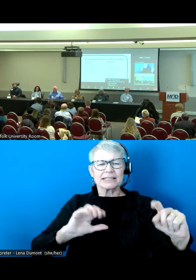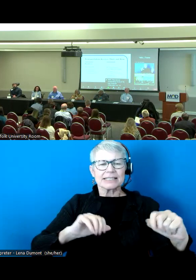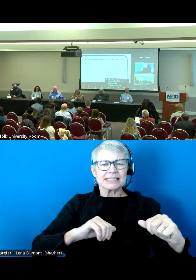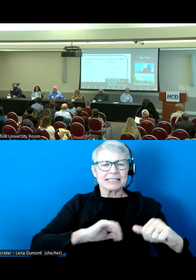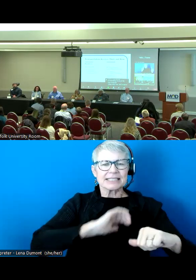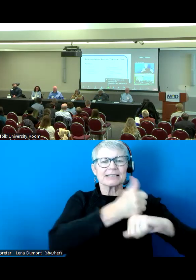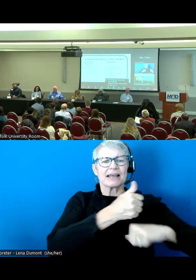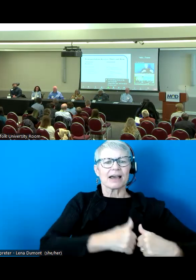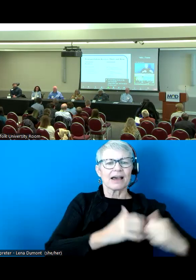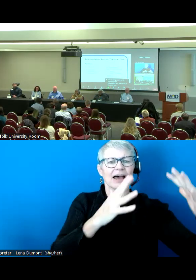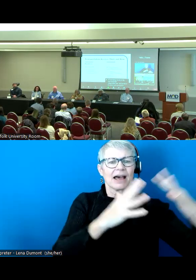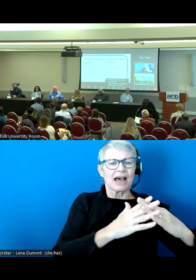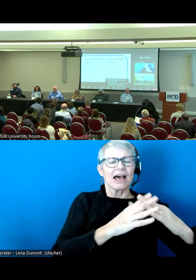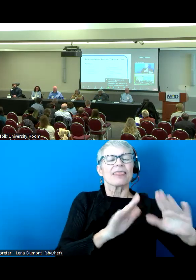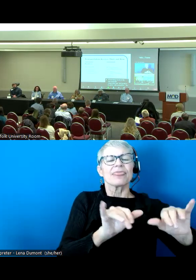our internal